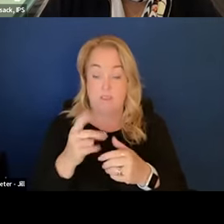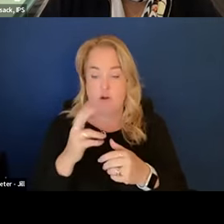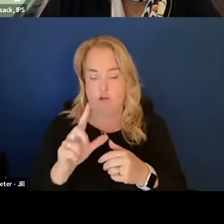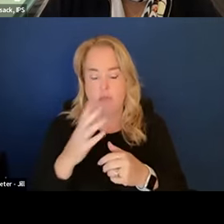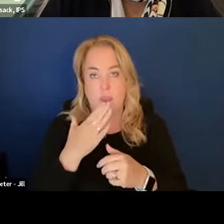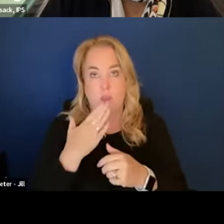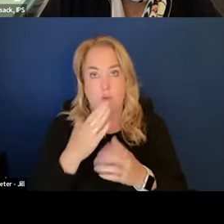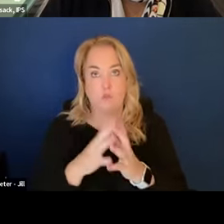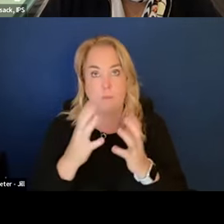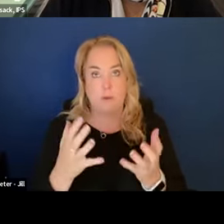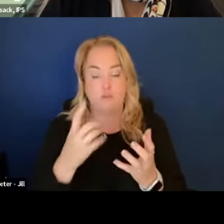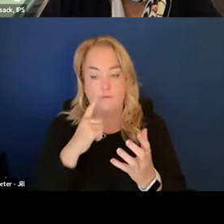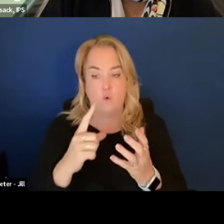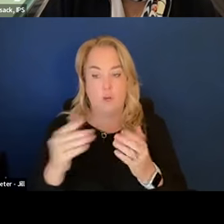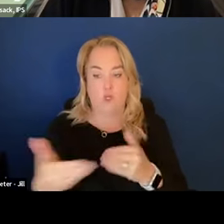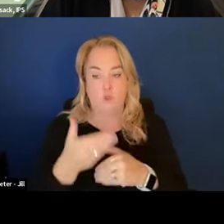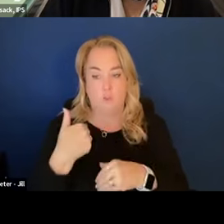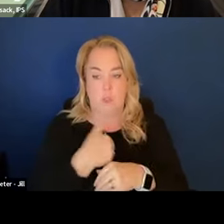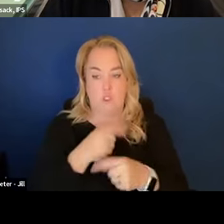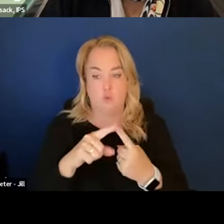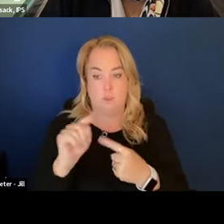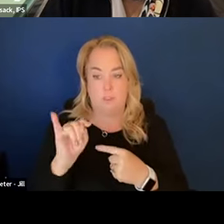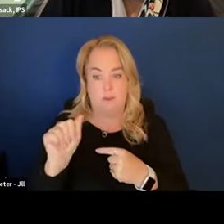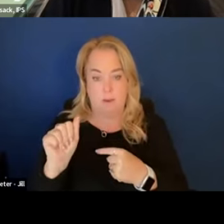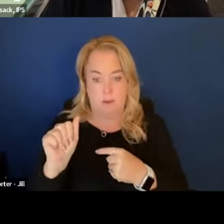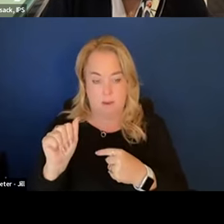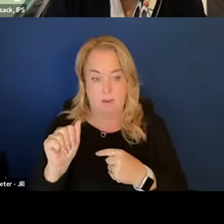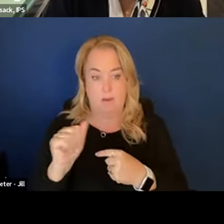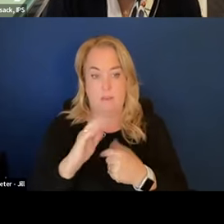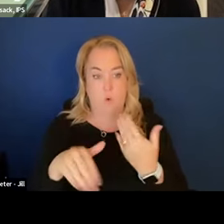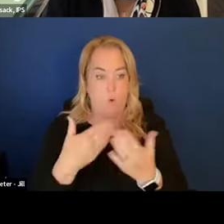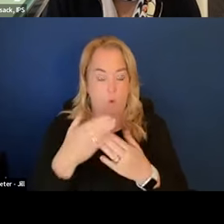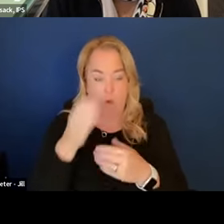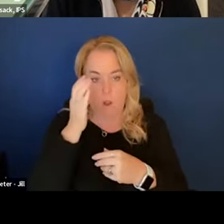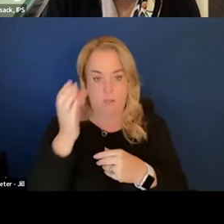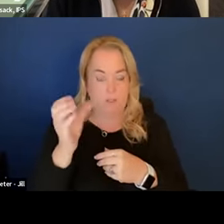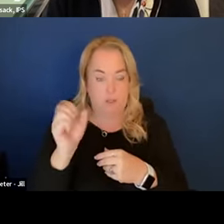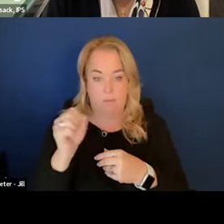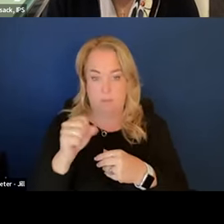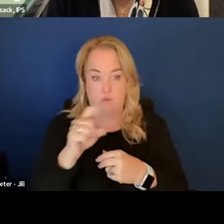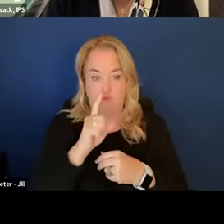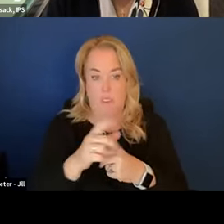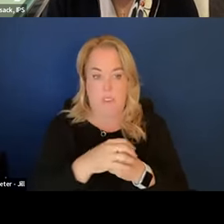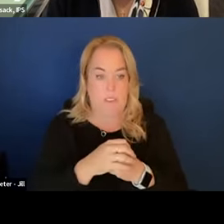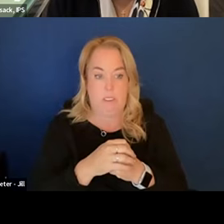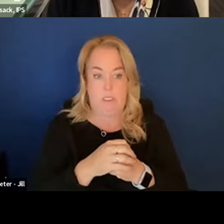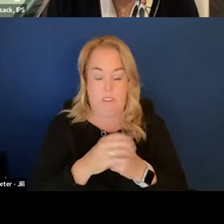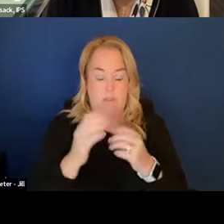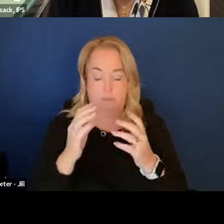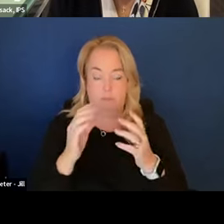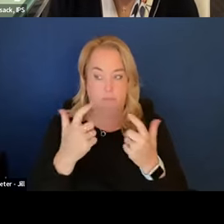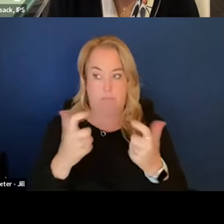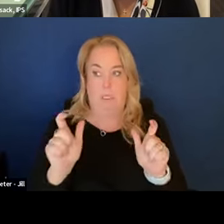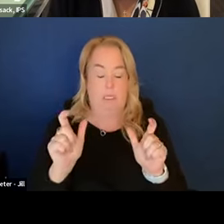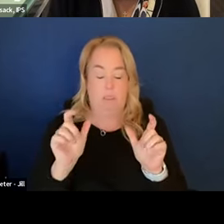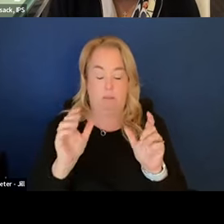much for introducing us to Tia. Yes. And the whole concept, it really like lit this big, I